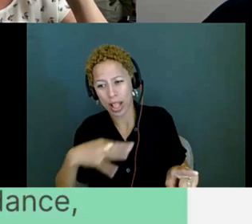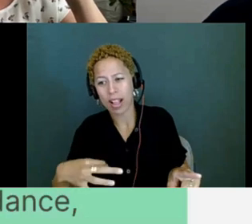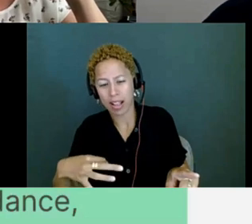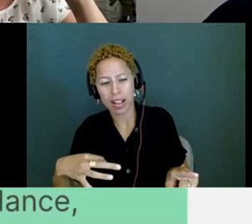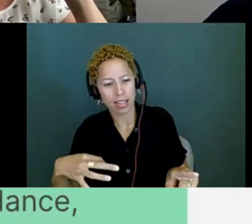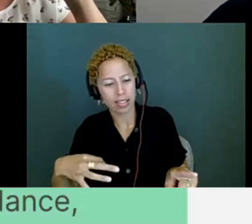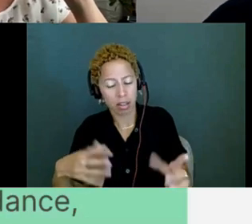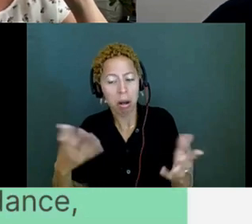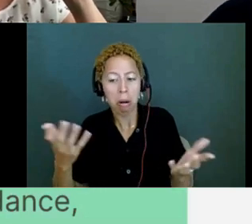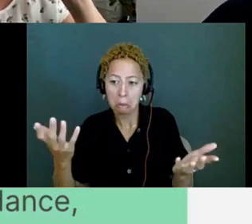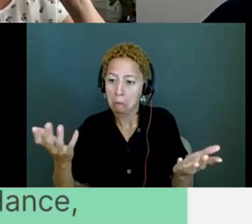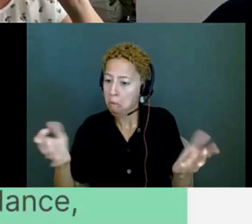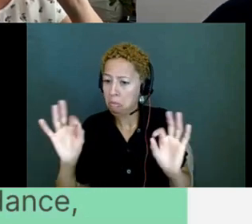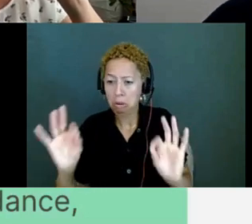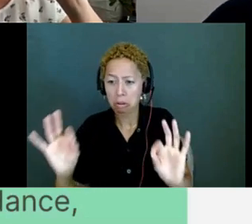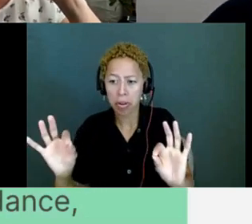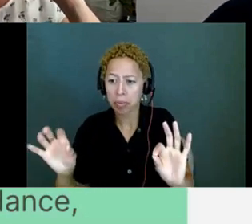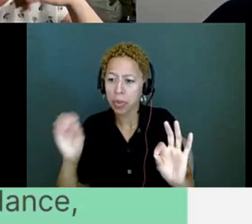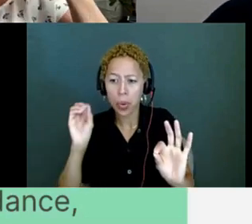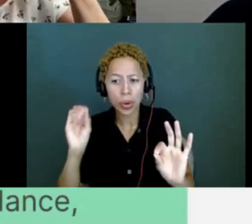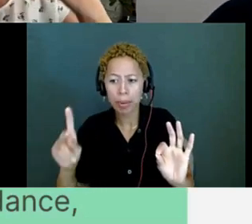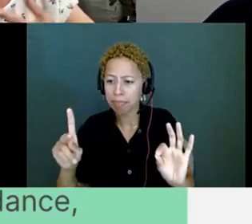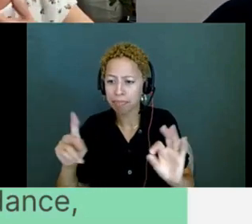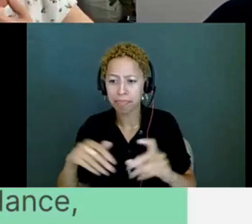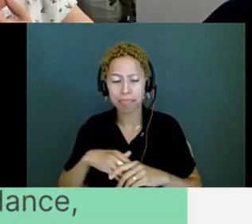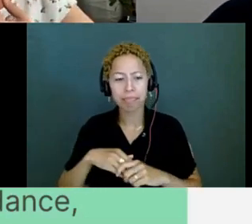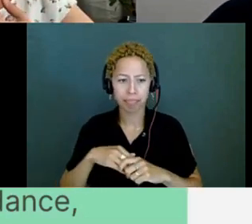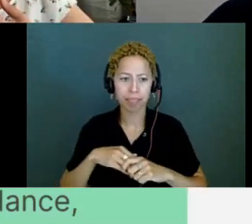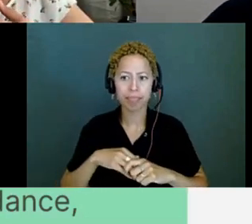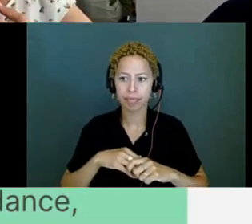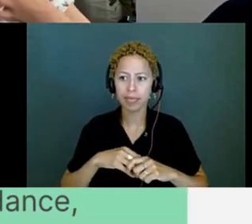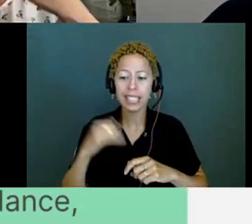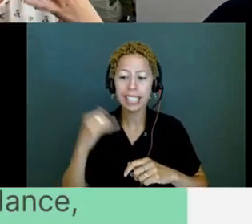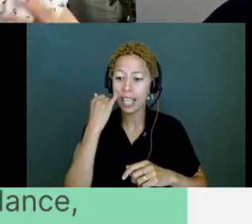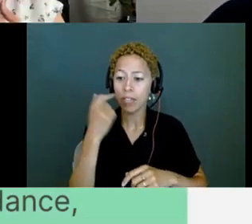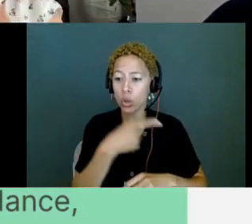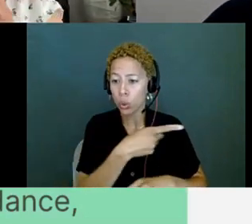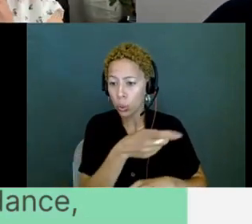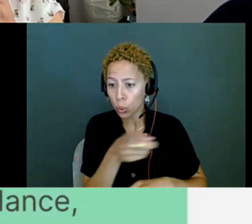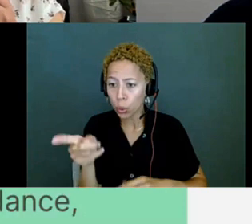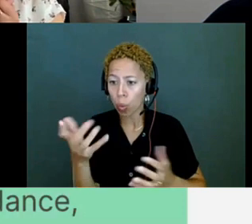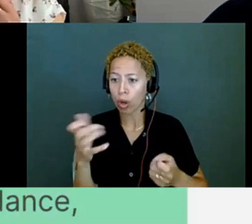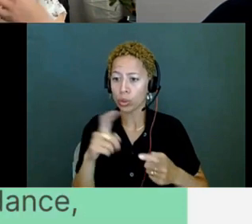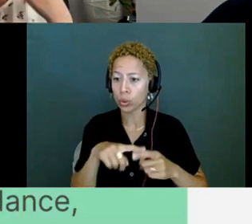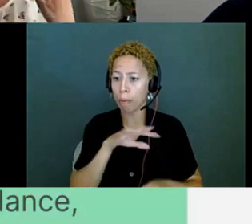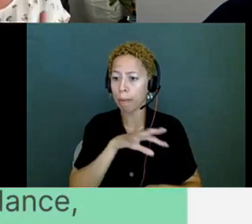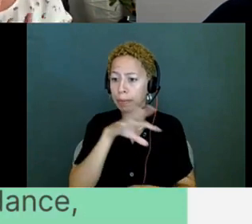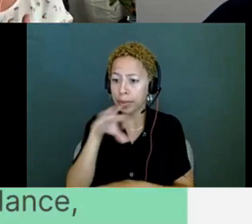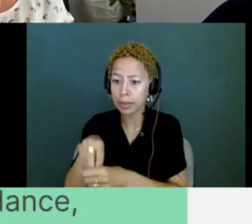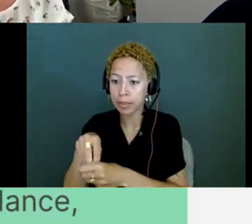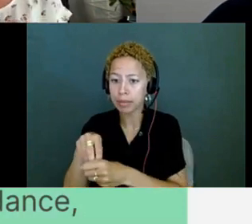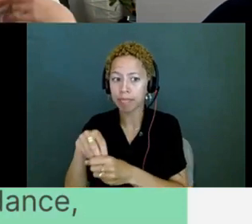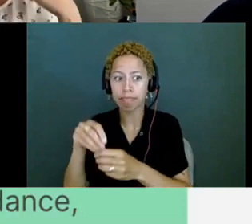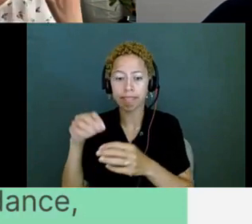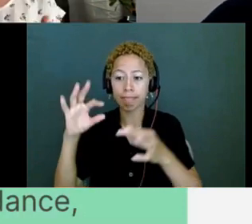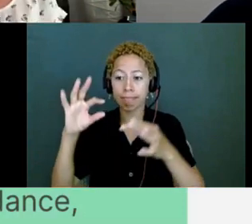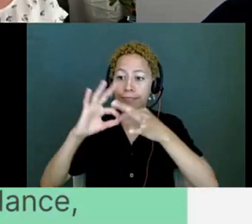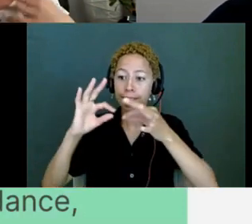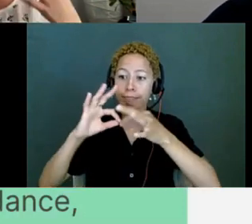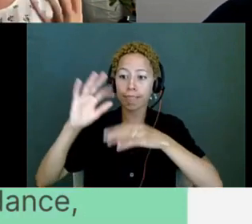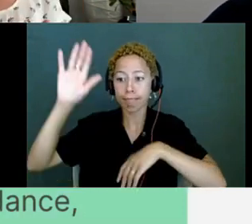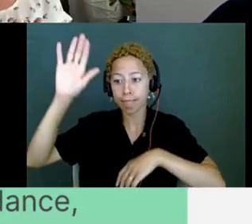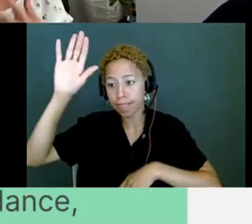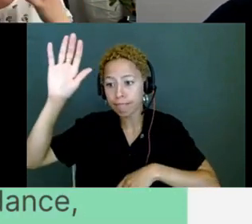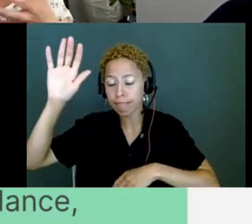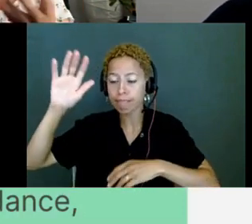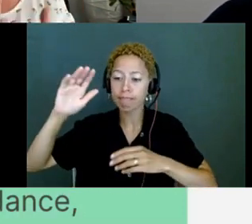Yeah. Okay, fantastic. Now, if you want to participate, if any participant who is here wants to speak up, wants to ask a